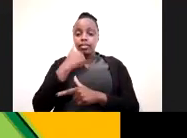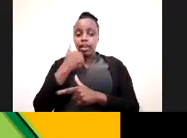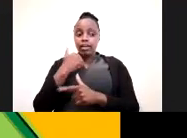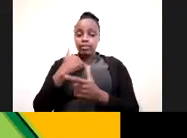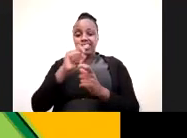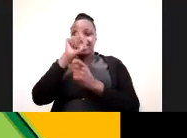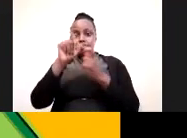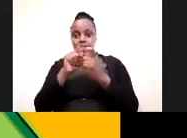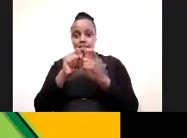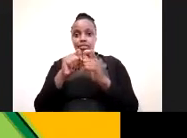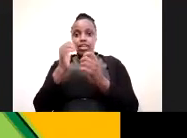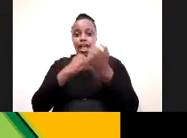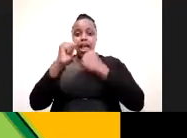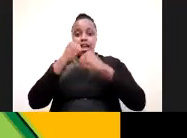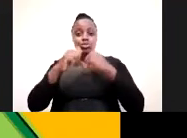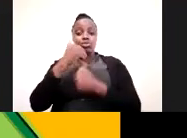actions, which also in,